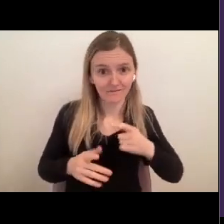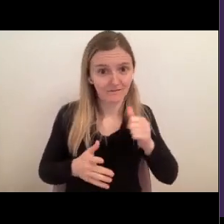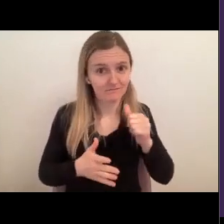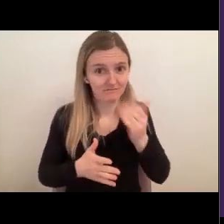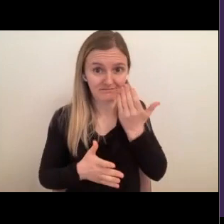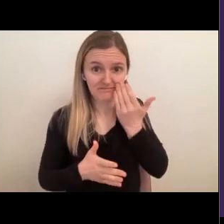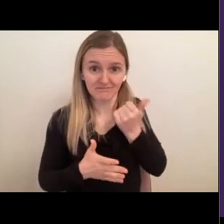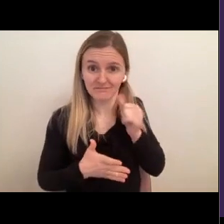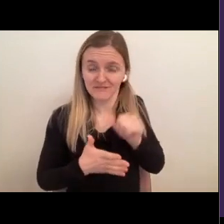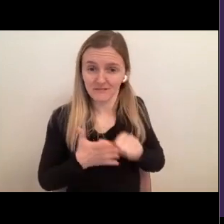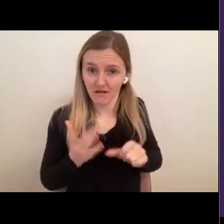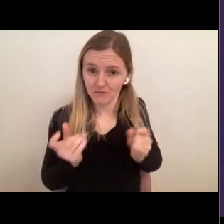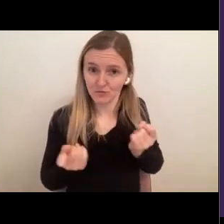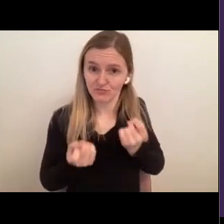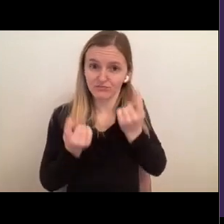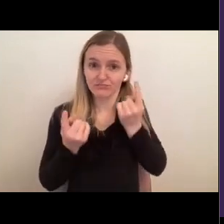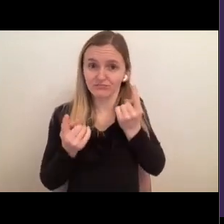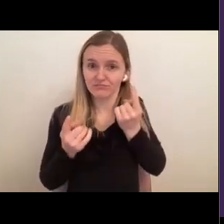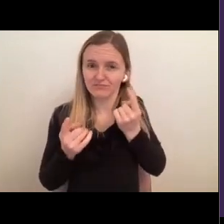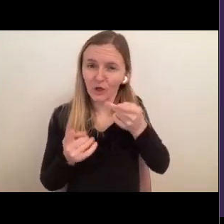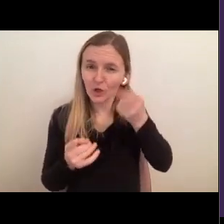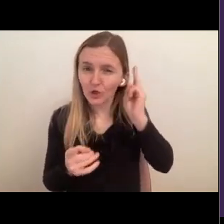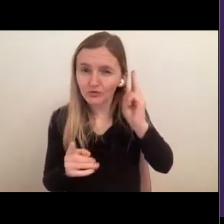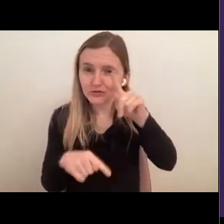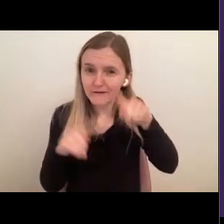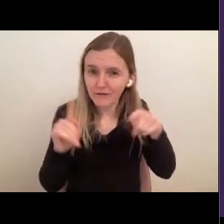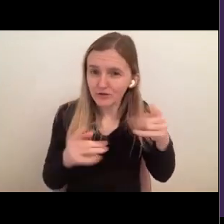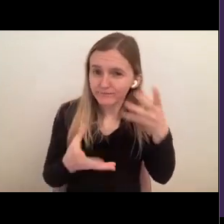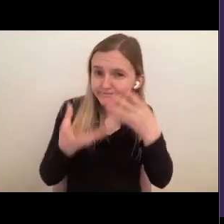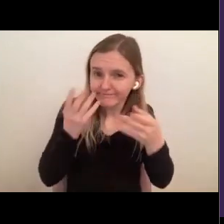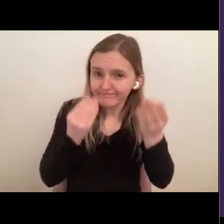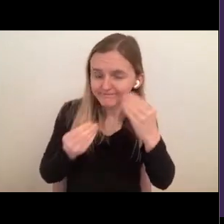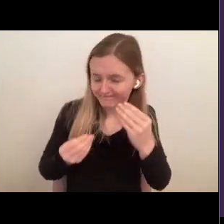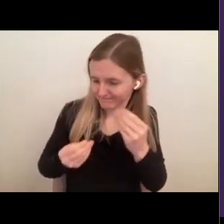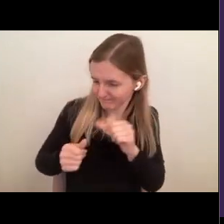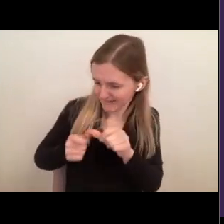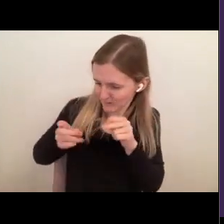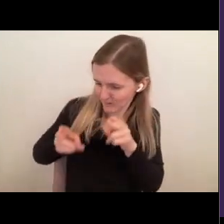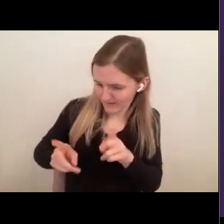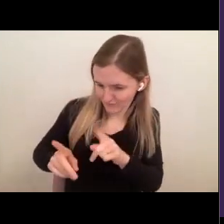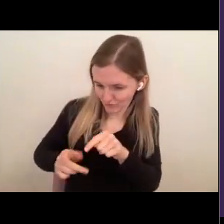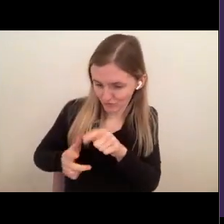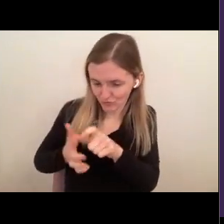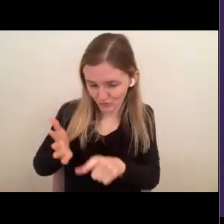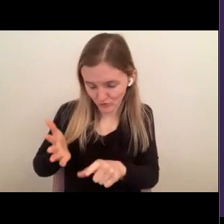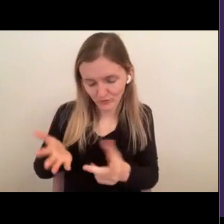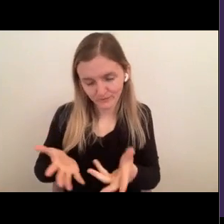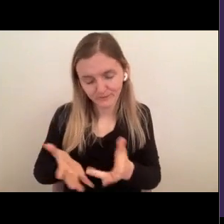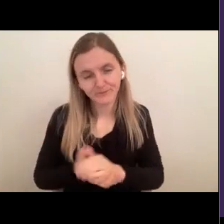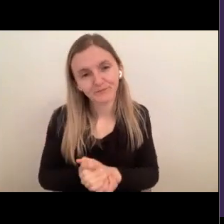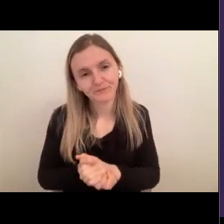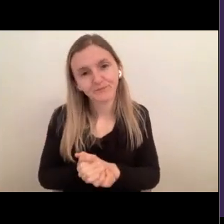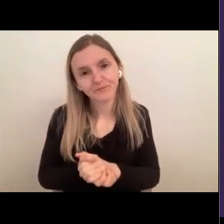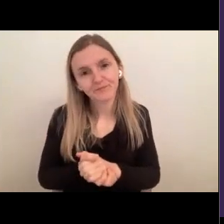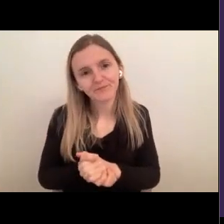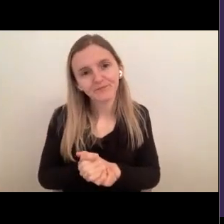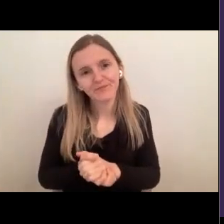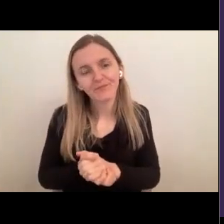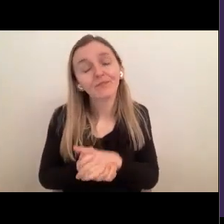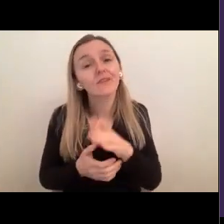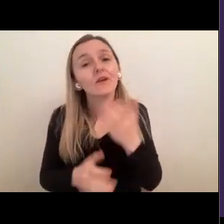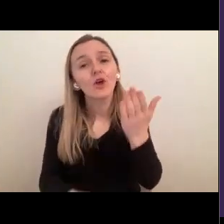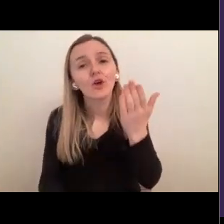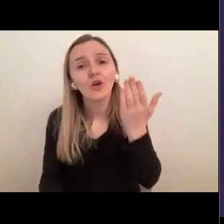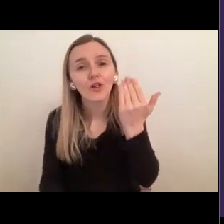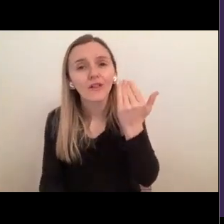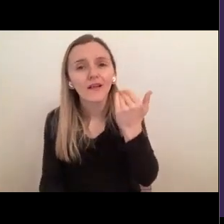Yeah, I think so. If we come back to this idea of sort of intention and intervention, so